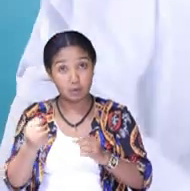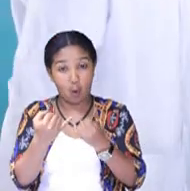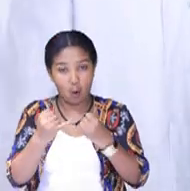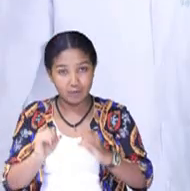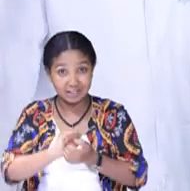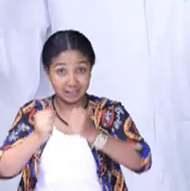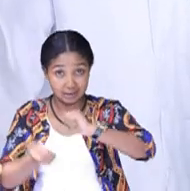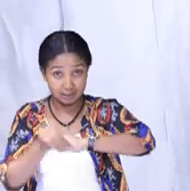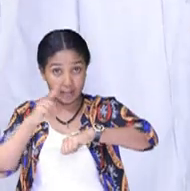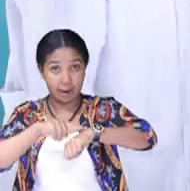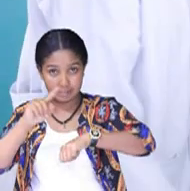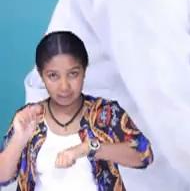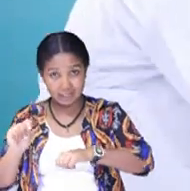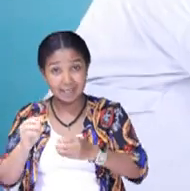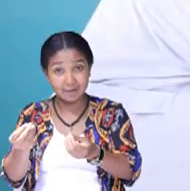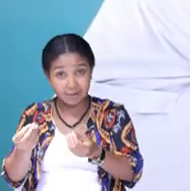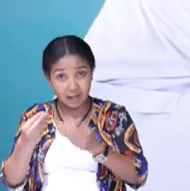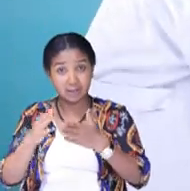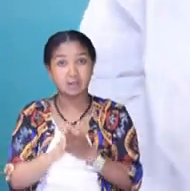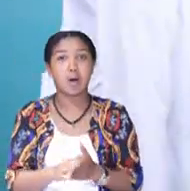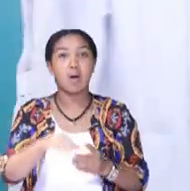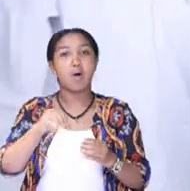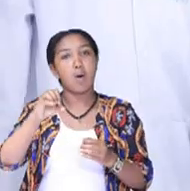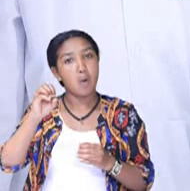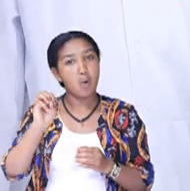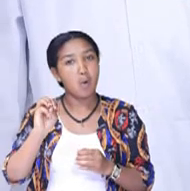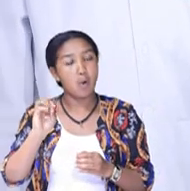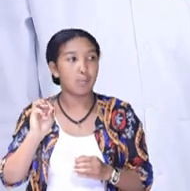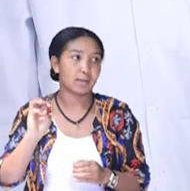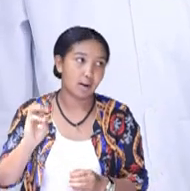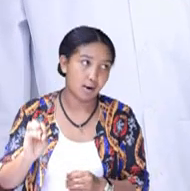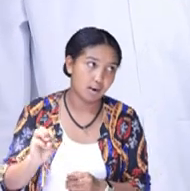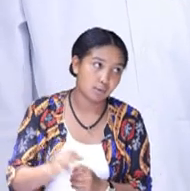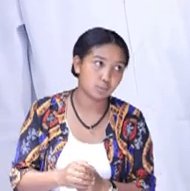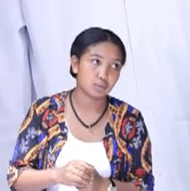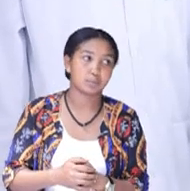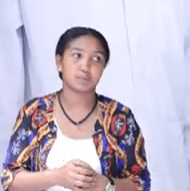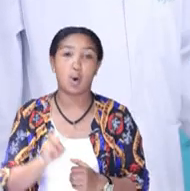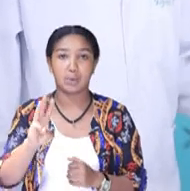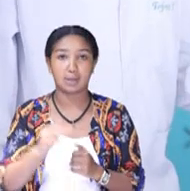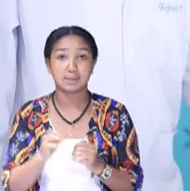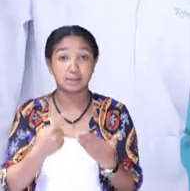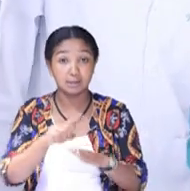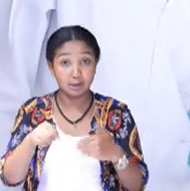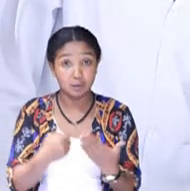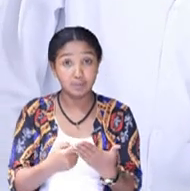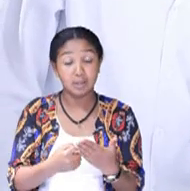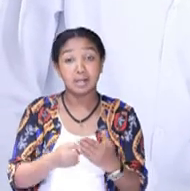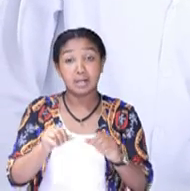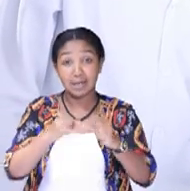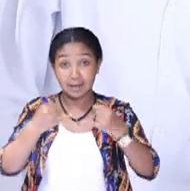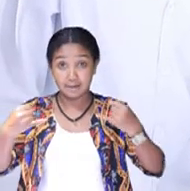over change in time t gives us omega, which is angular velocity. Therefore,